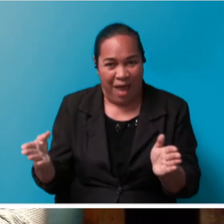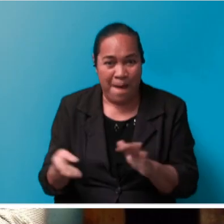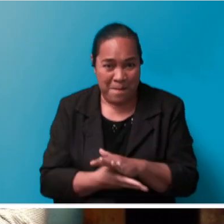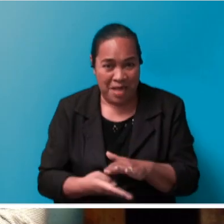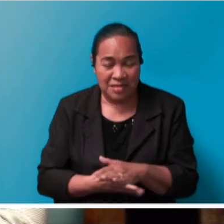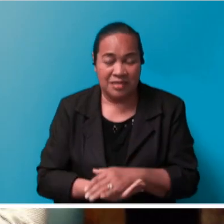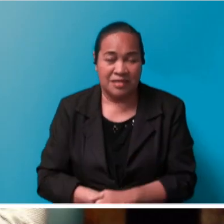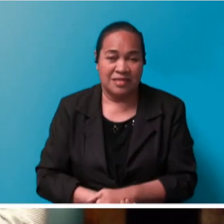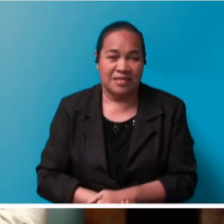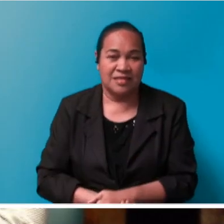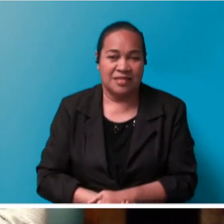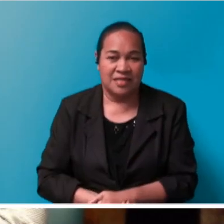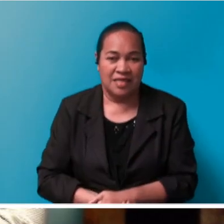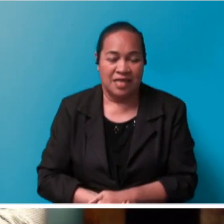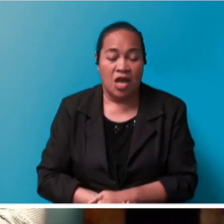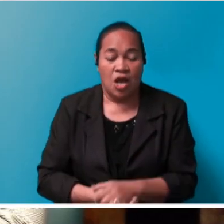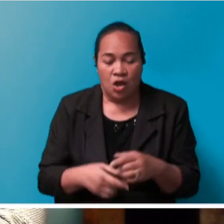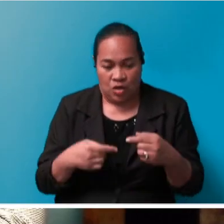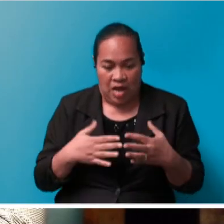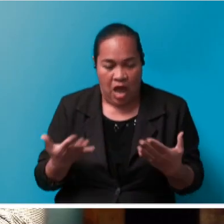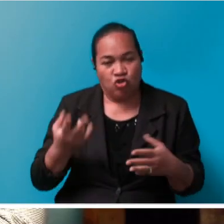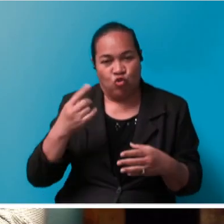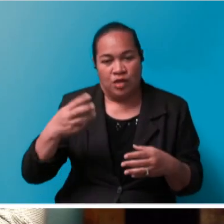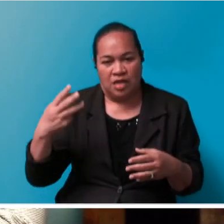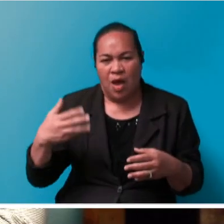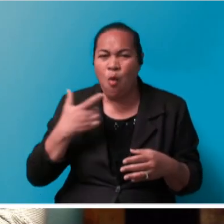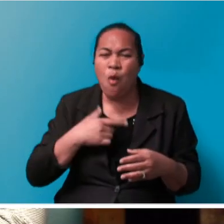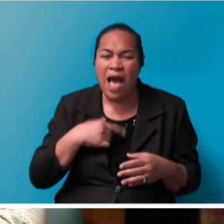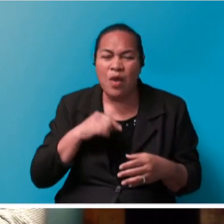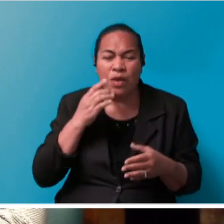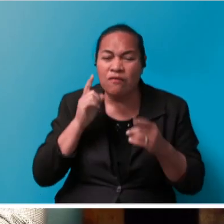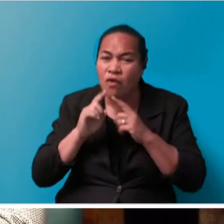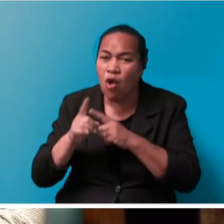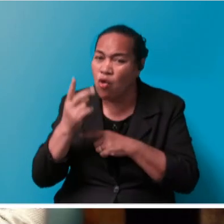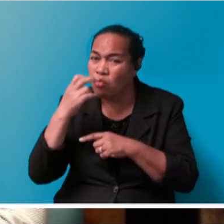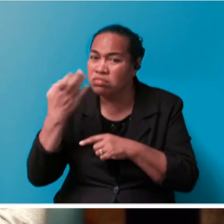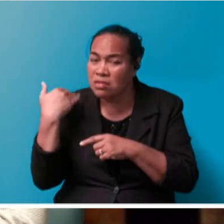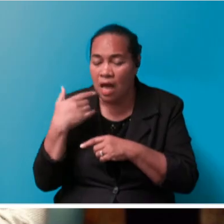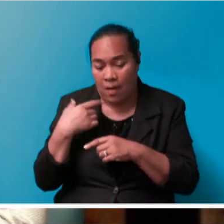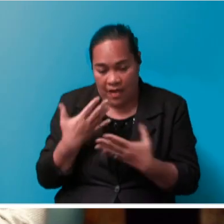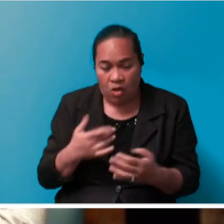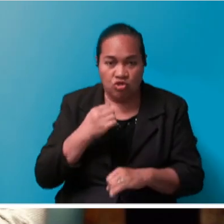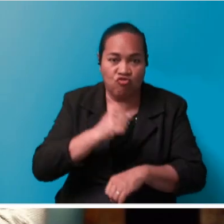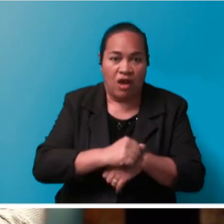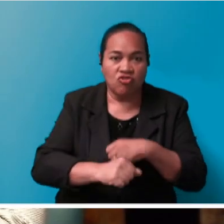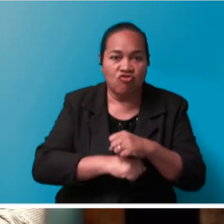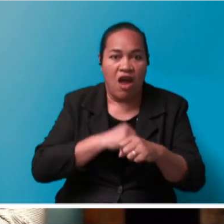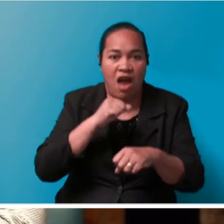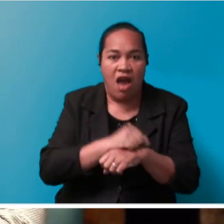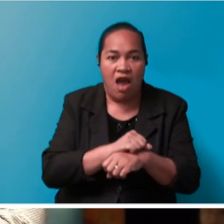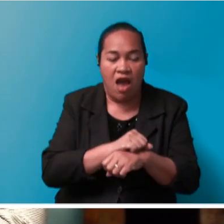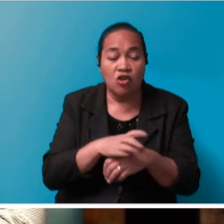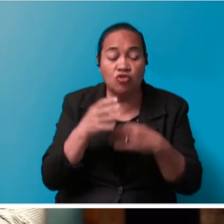And we did that because the structure, the recent economic structure,